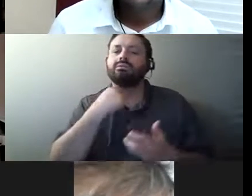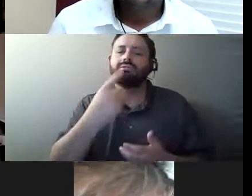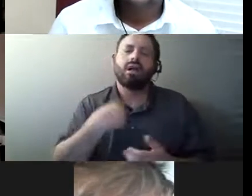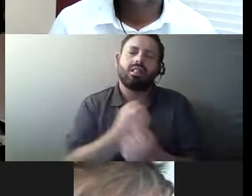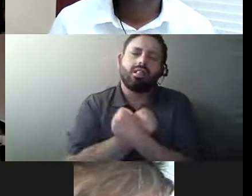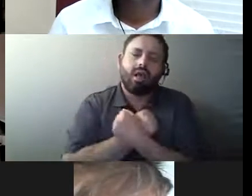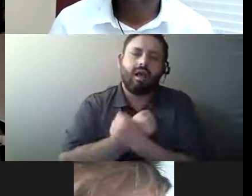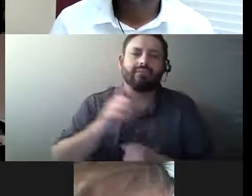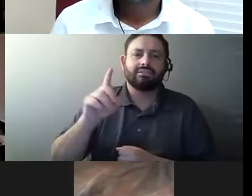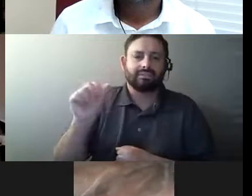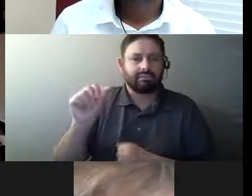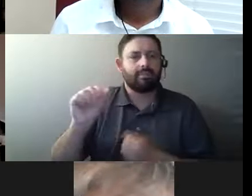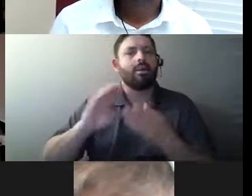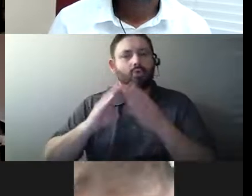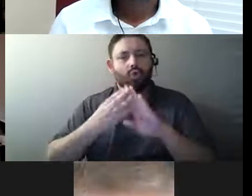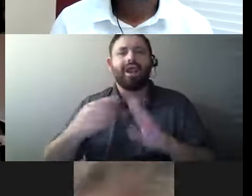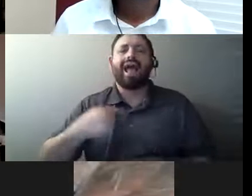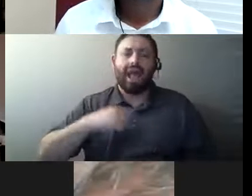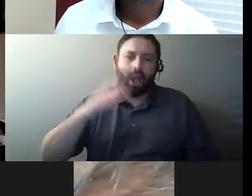community and I will be your champion.